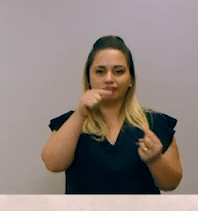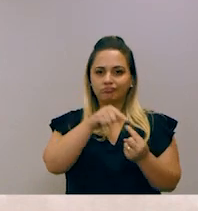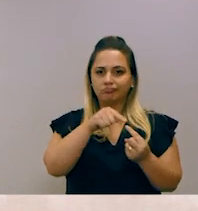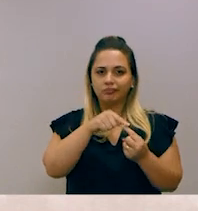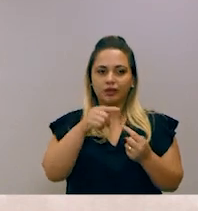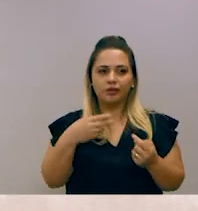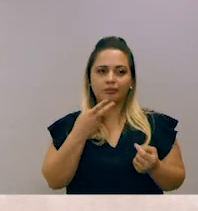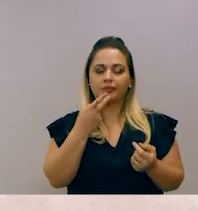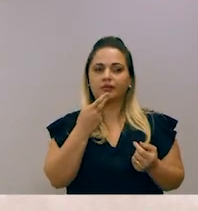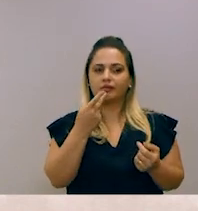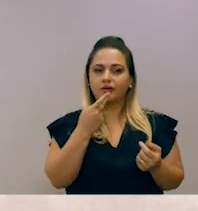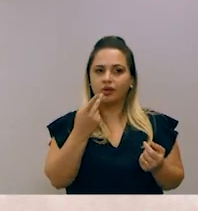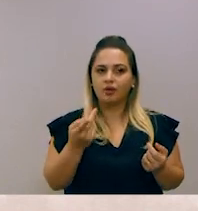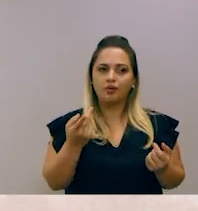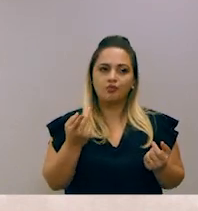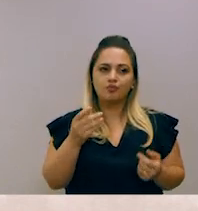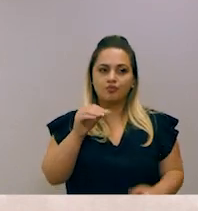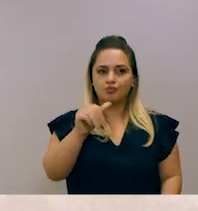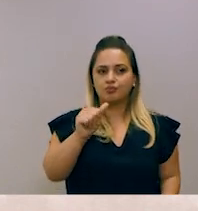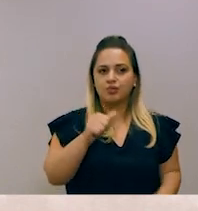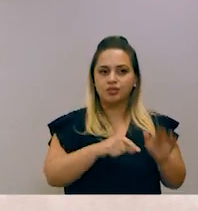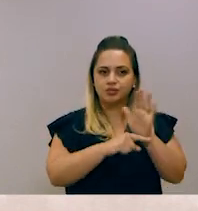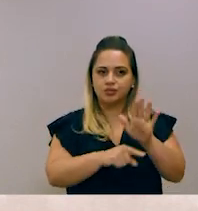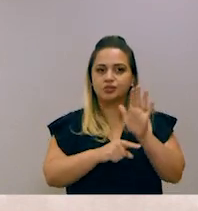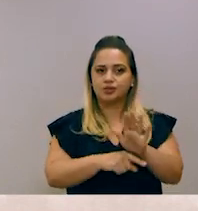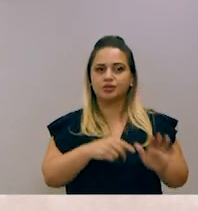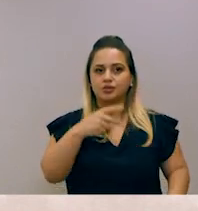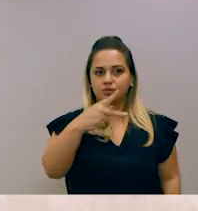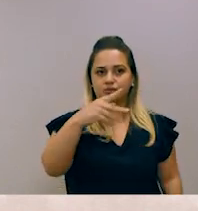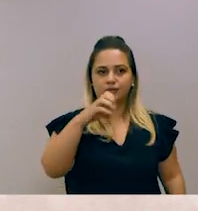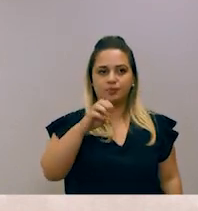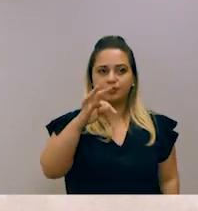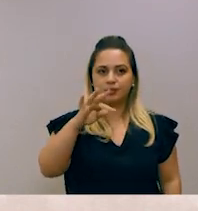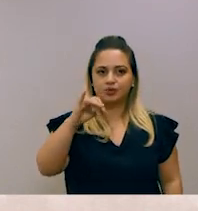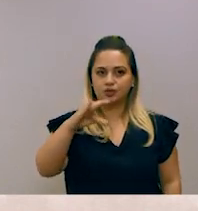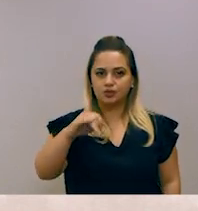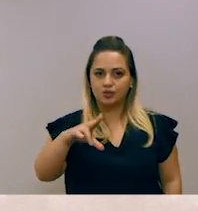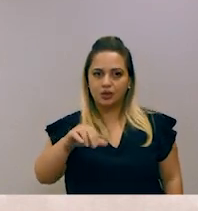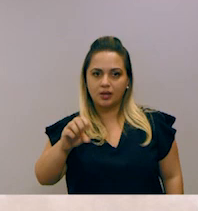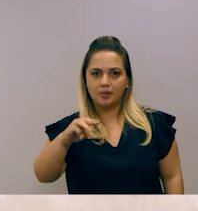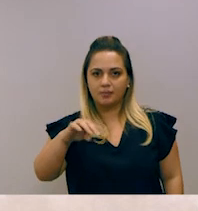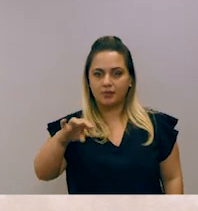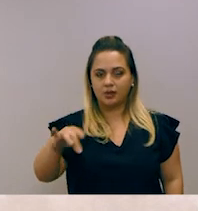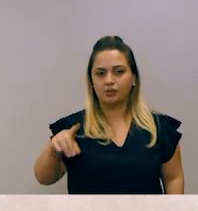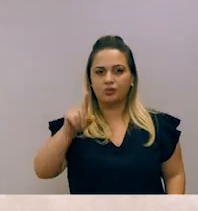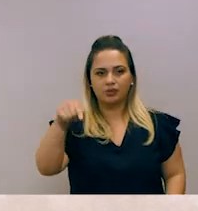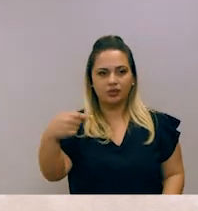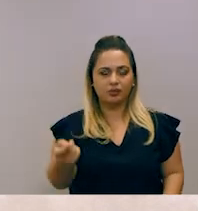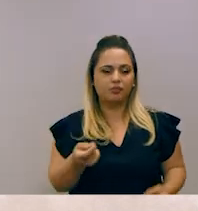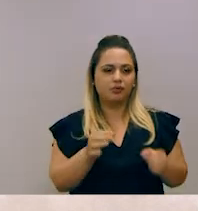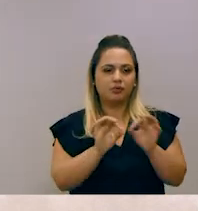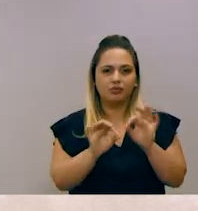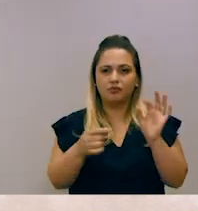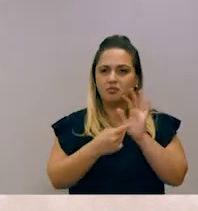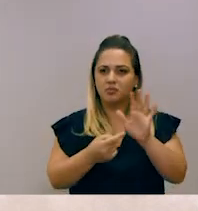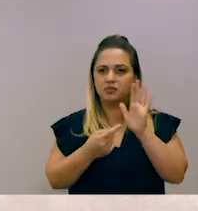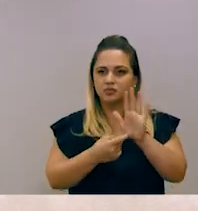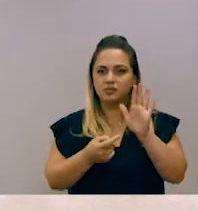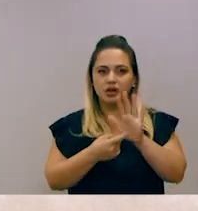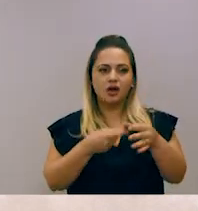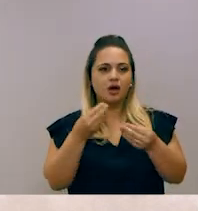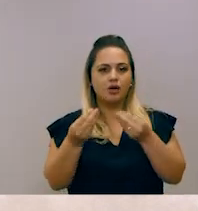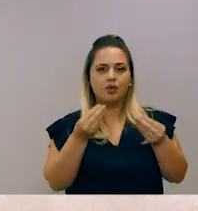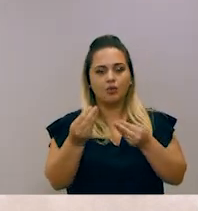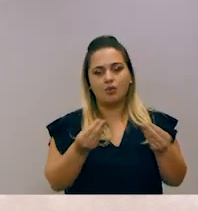at DPU, which is the Defensor's Office, that brought to life this petitions assistance. Then I will talk about